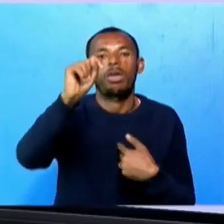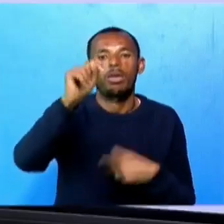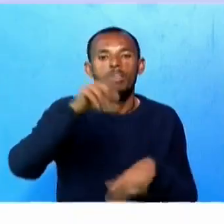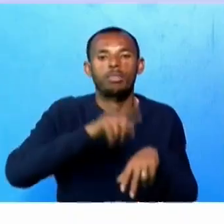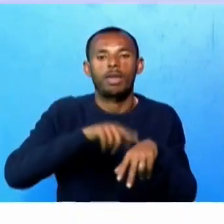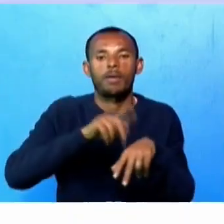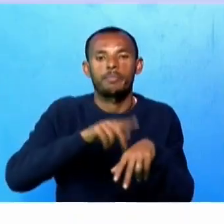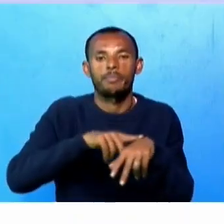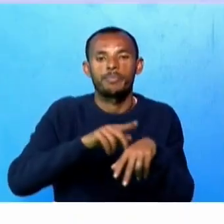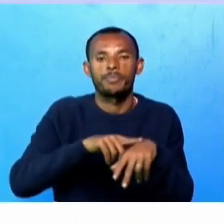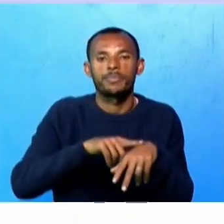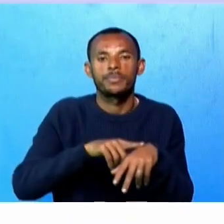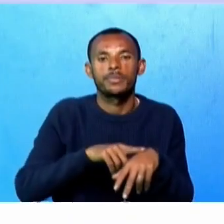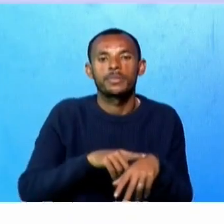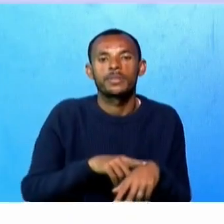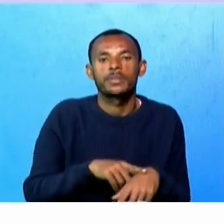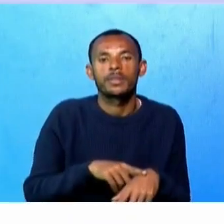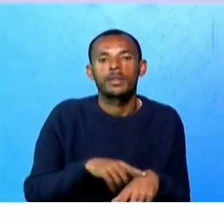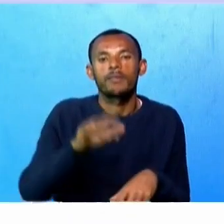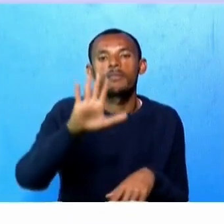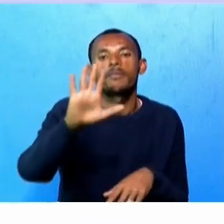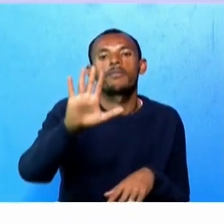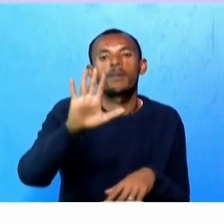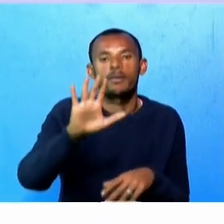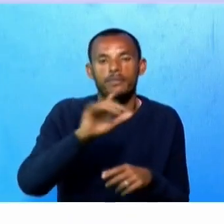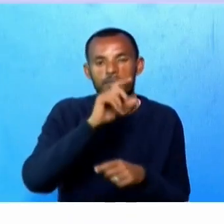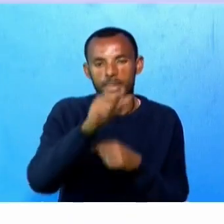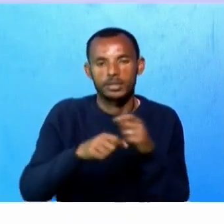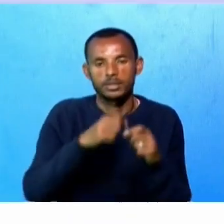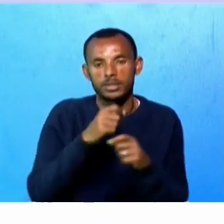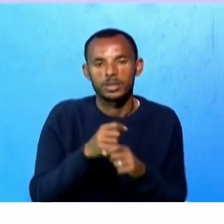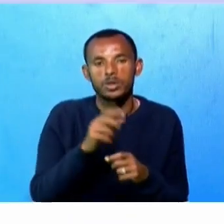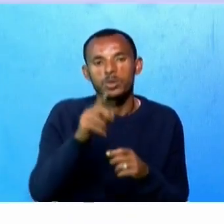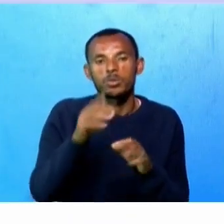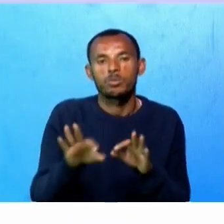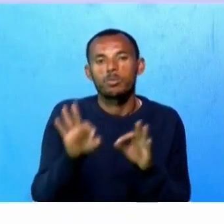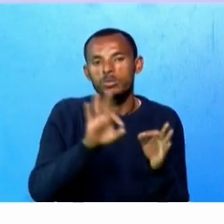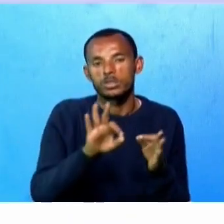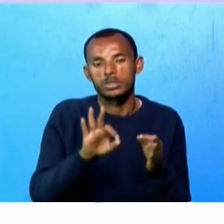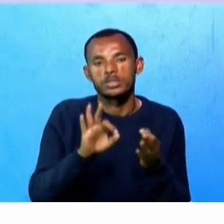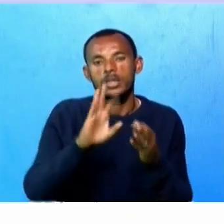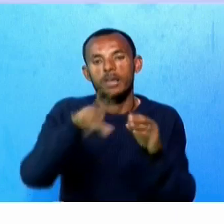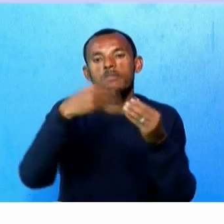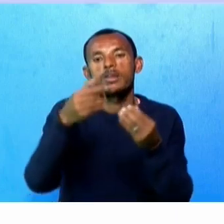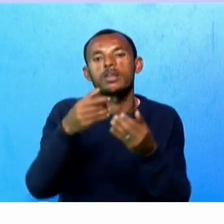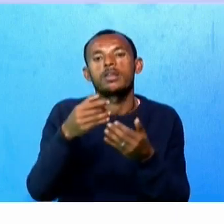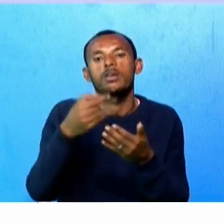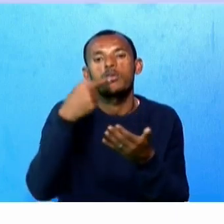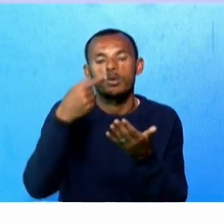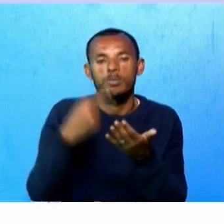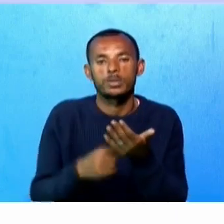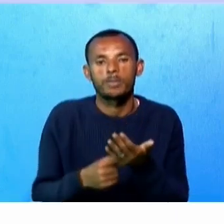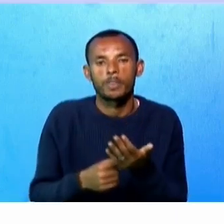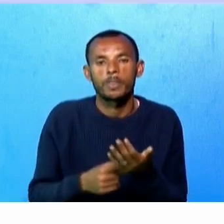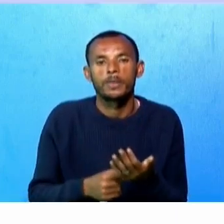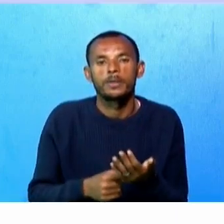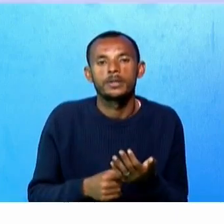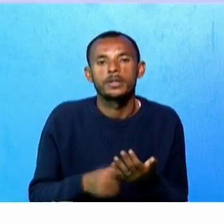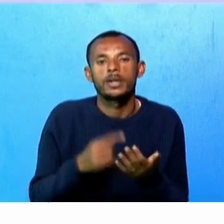time. Okay, we have this information. So you need to put the given information. So it's given